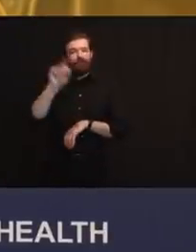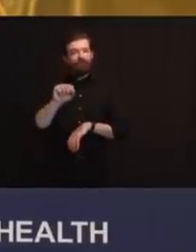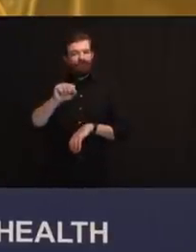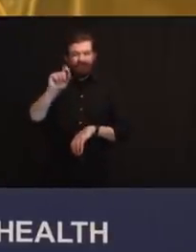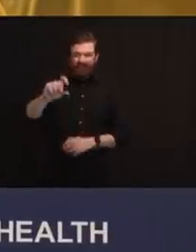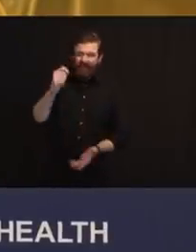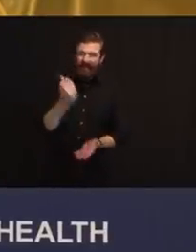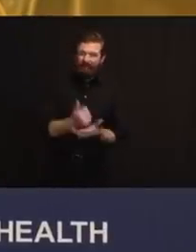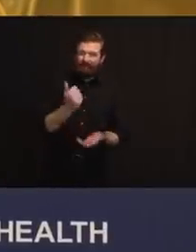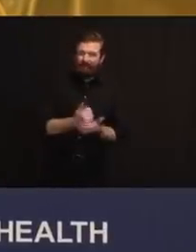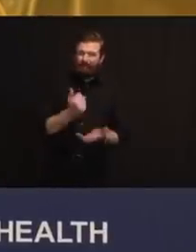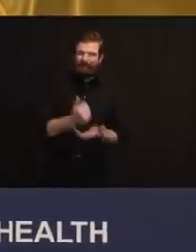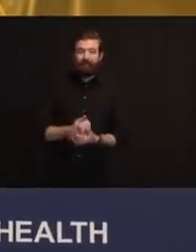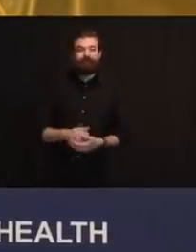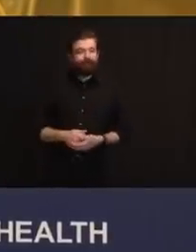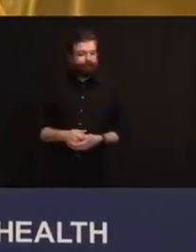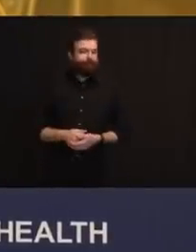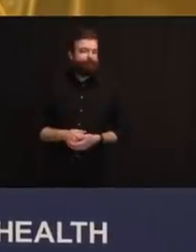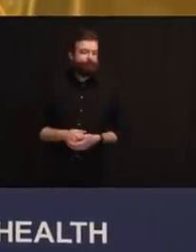price.